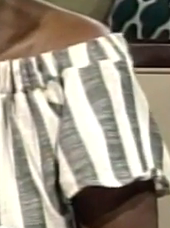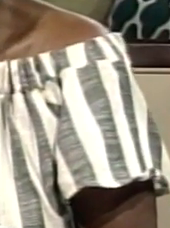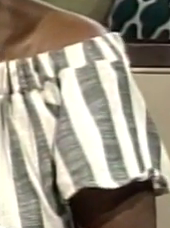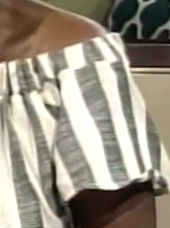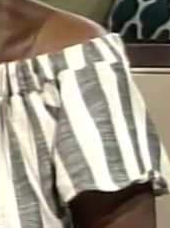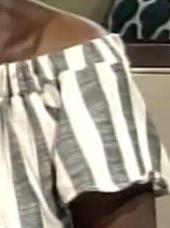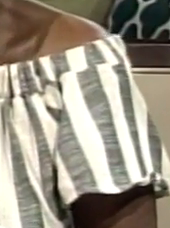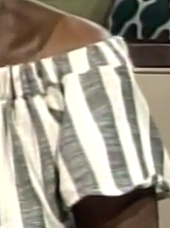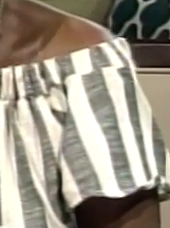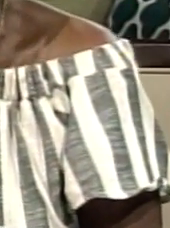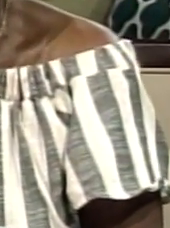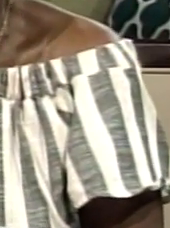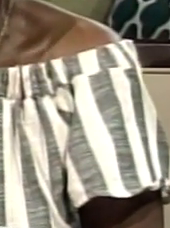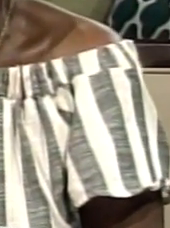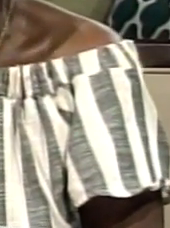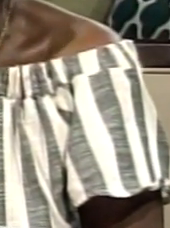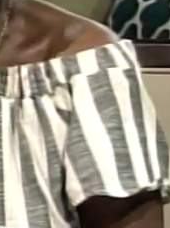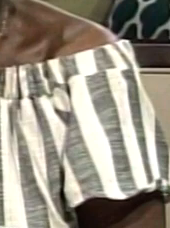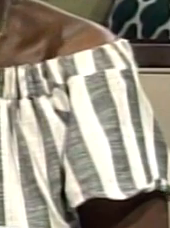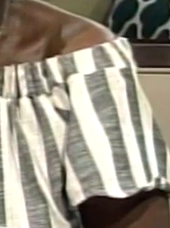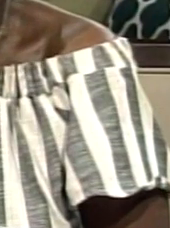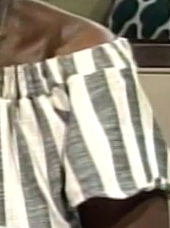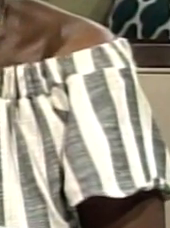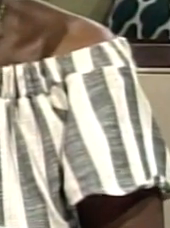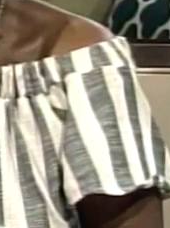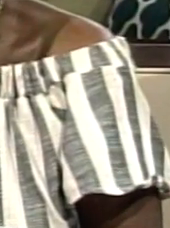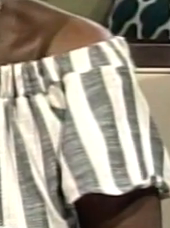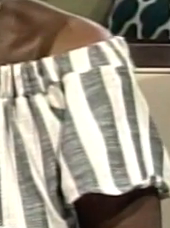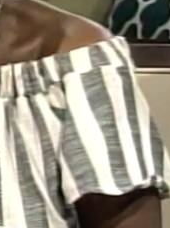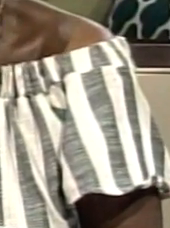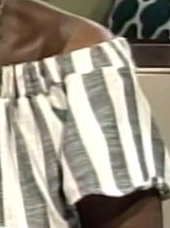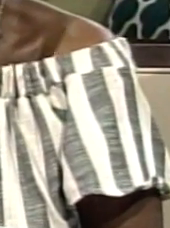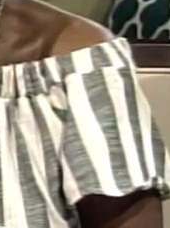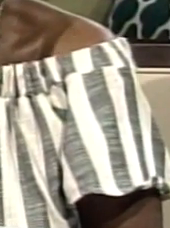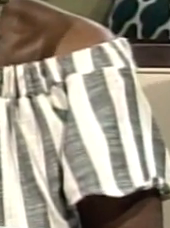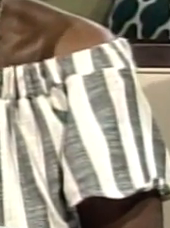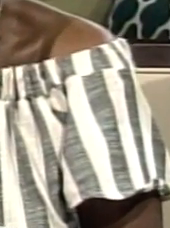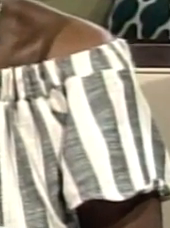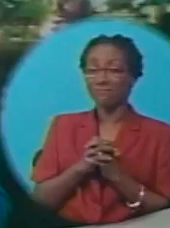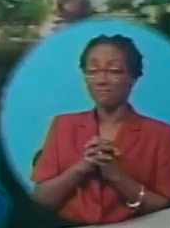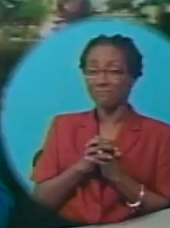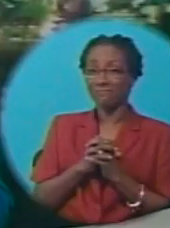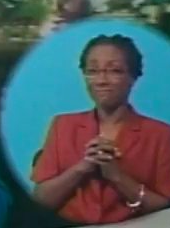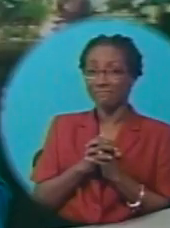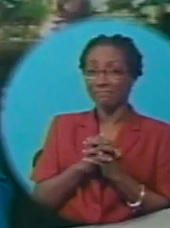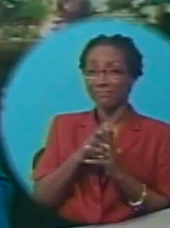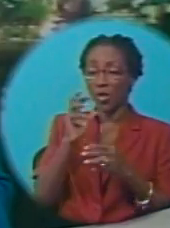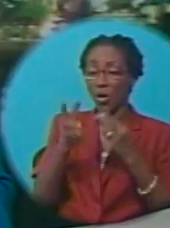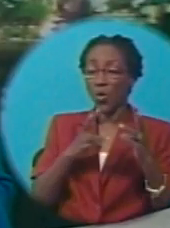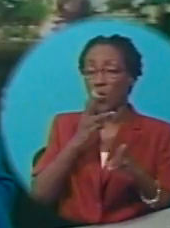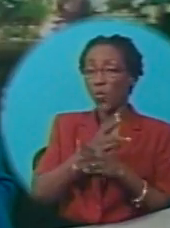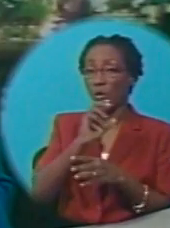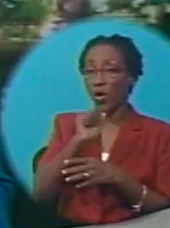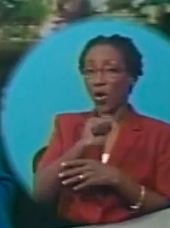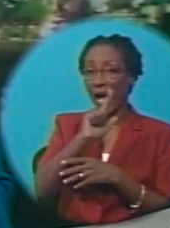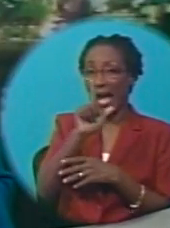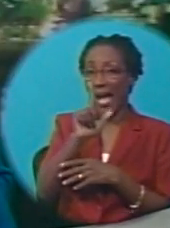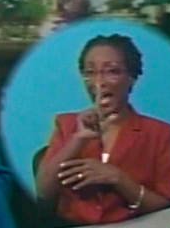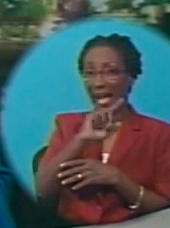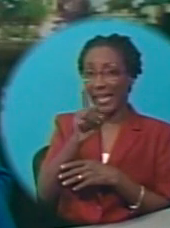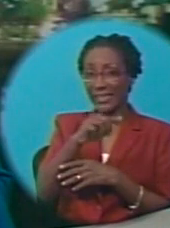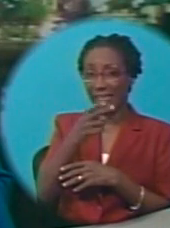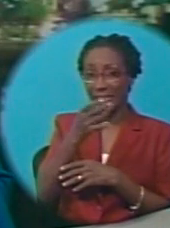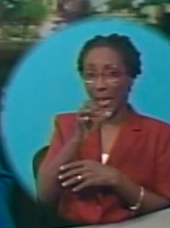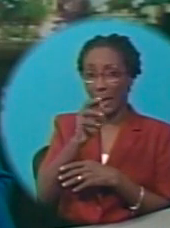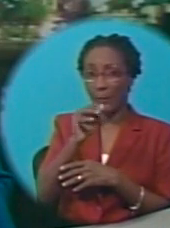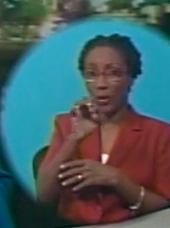very fast because, as I said before, with the aging population, it's going to get worse. World Alzheimer's Day is observed to